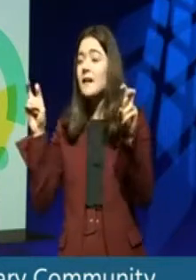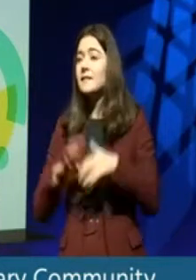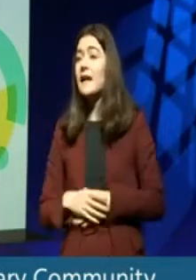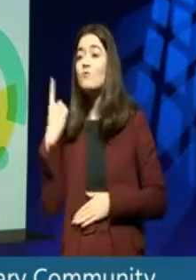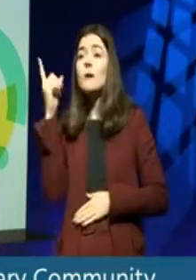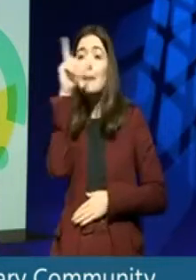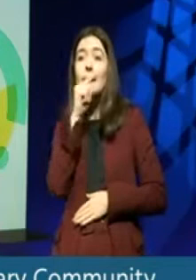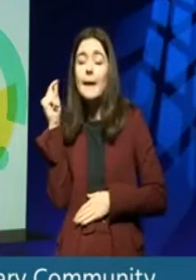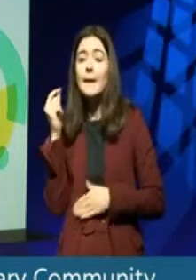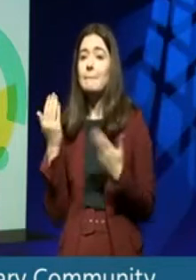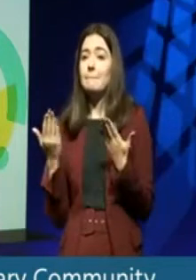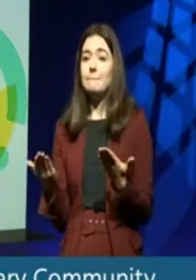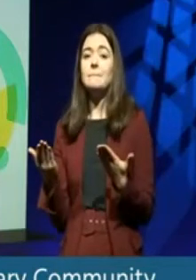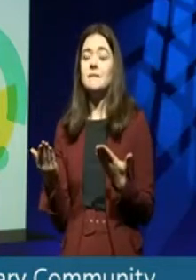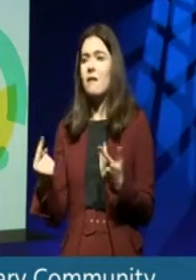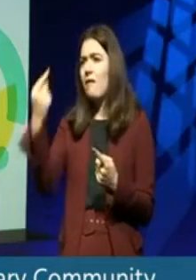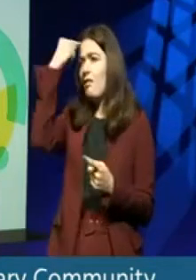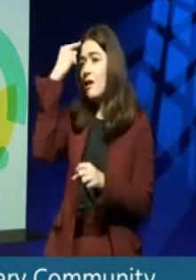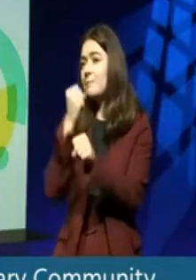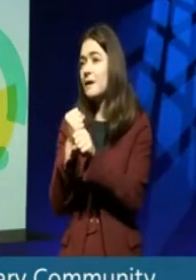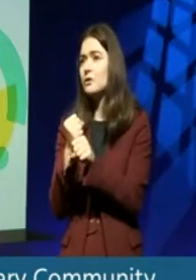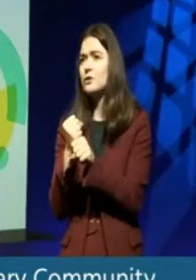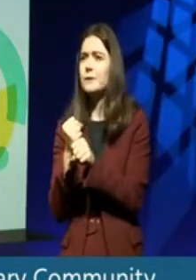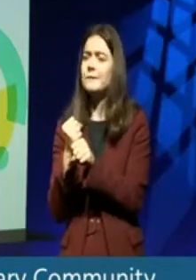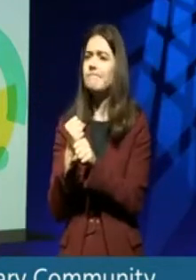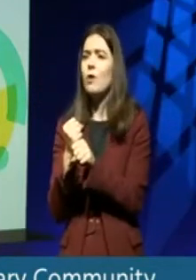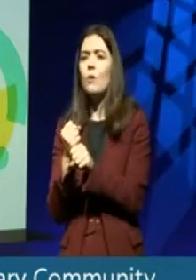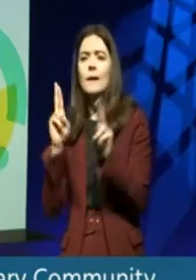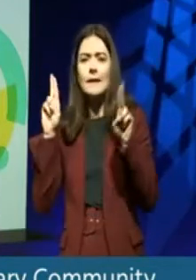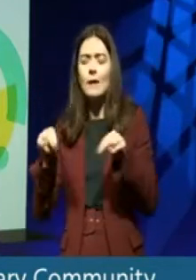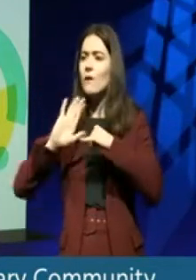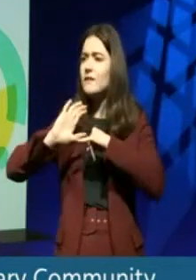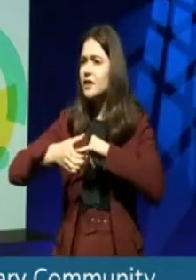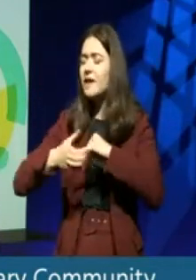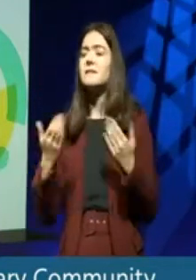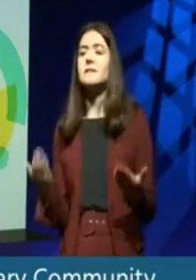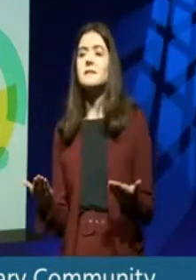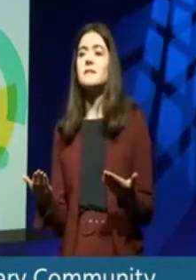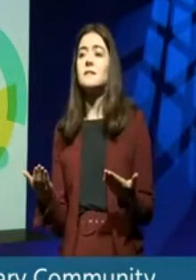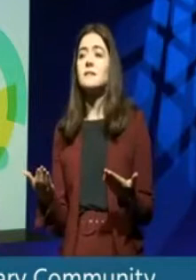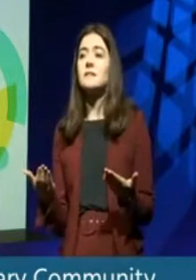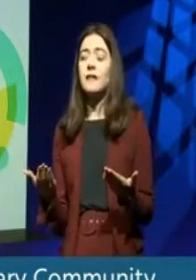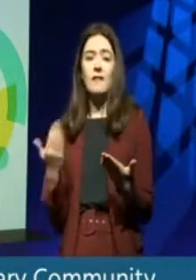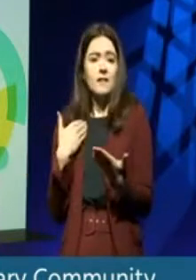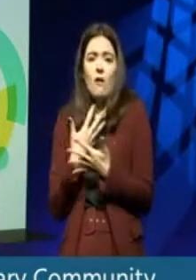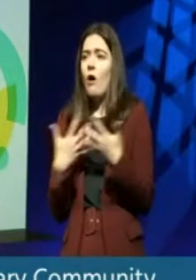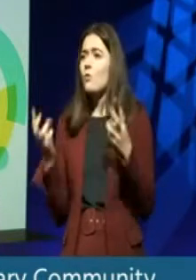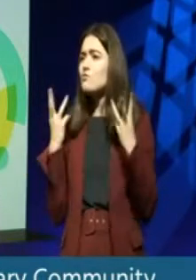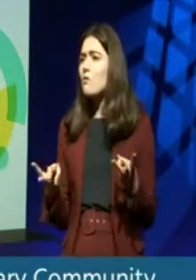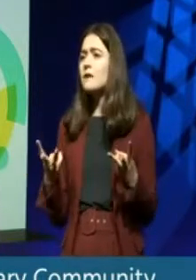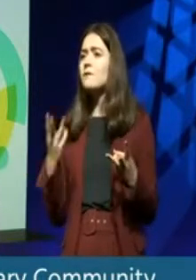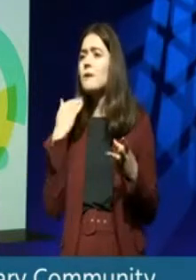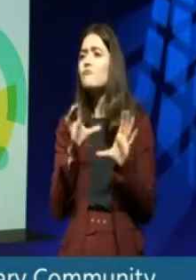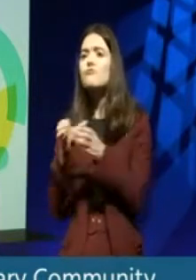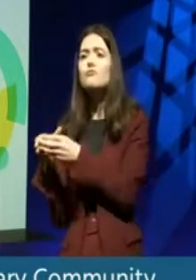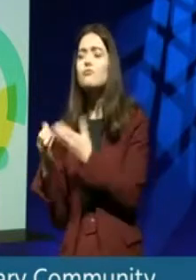names that crossed my mind was, give us a chance, you know. Now that won't be the name of it, and that's all we want from ethnic minority